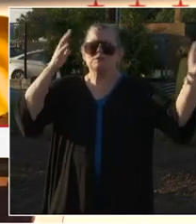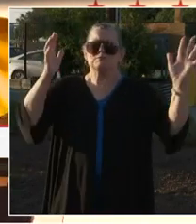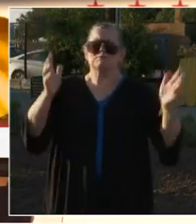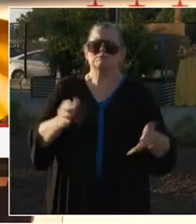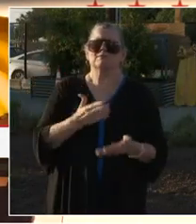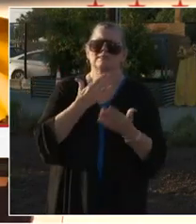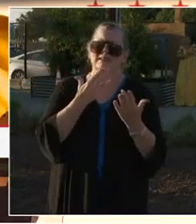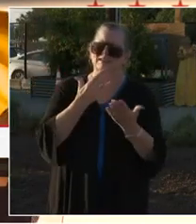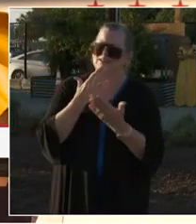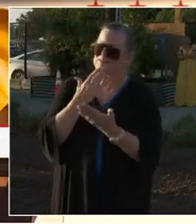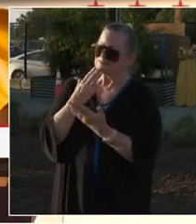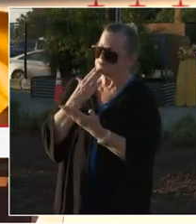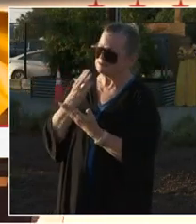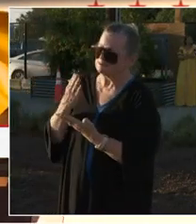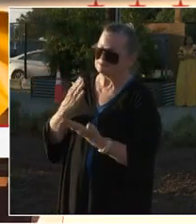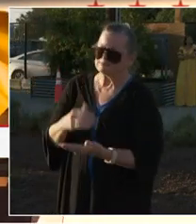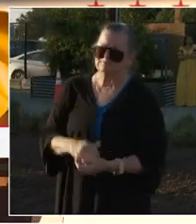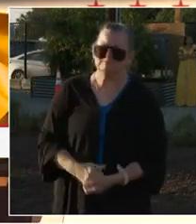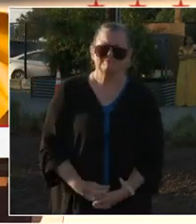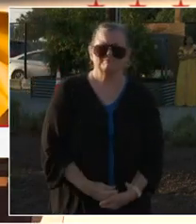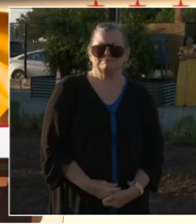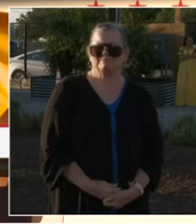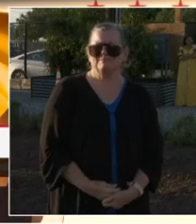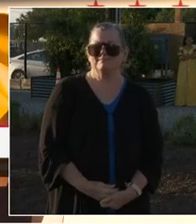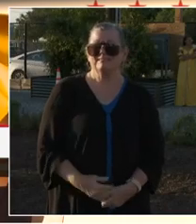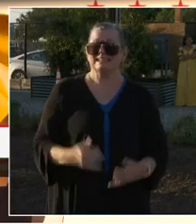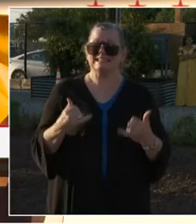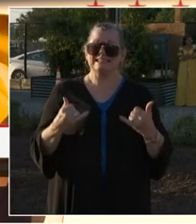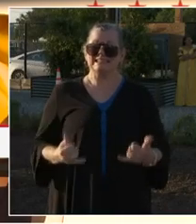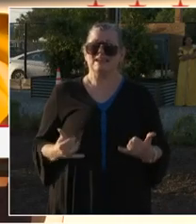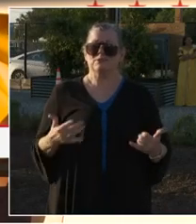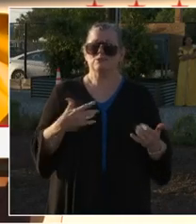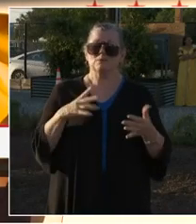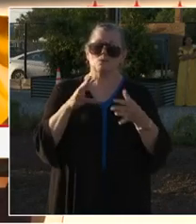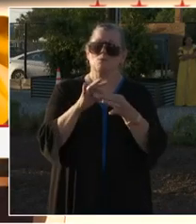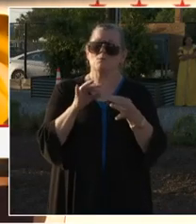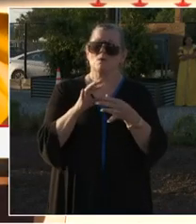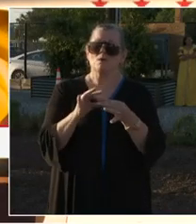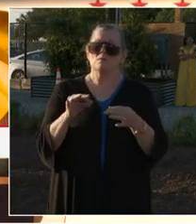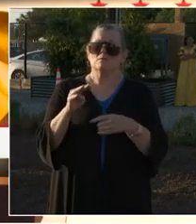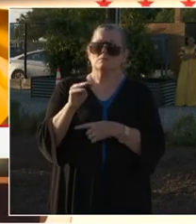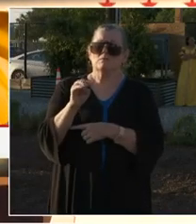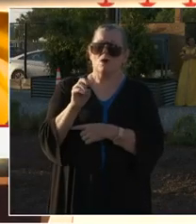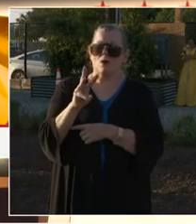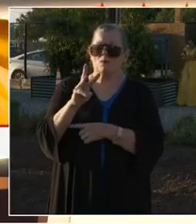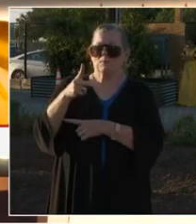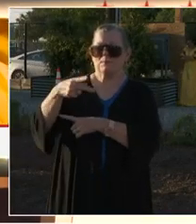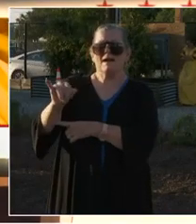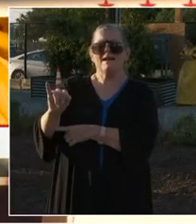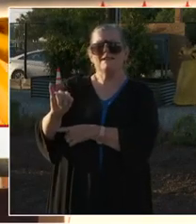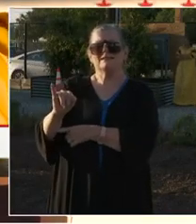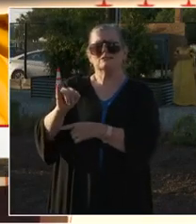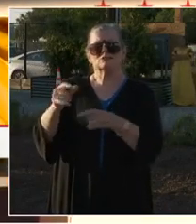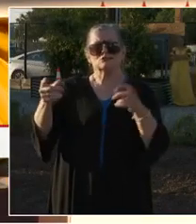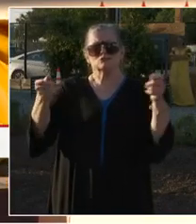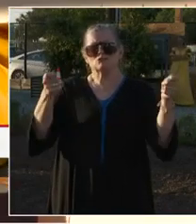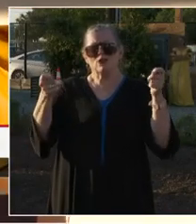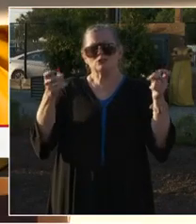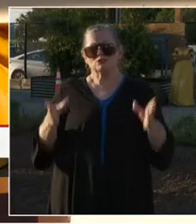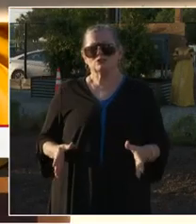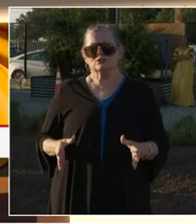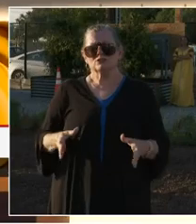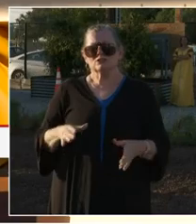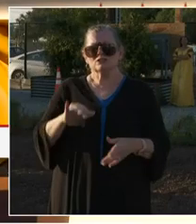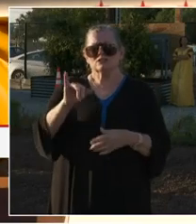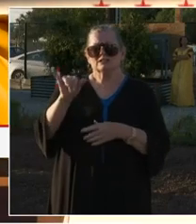Thank you. We will now have remarks from the MOCA Director, Director Jackie Reyes-Yanez. She was appointed